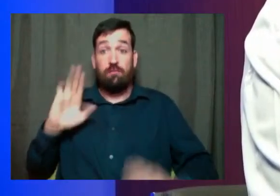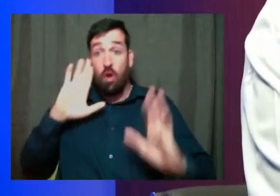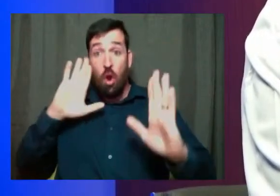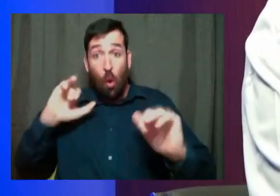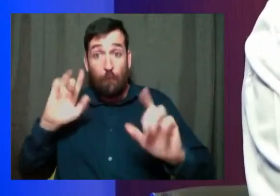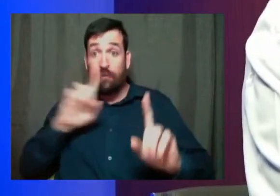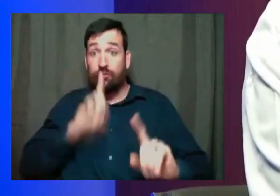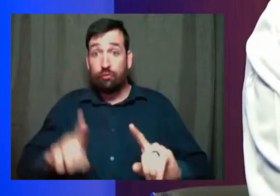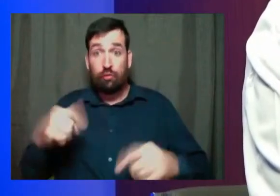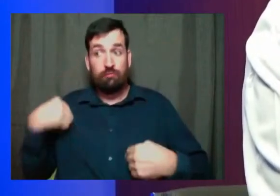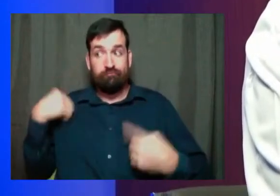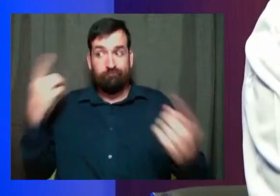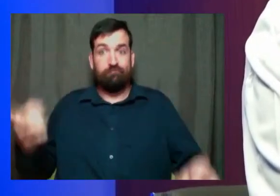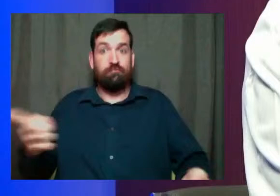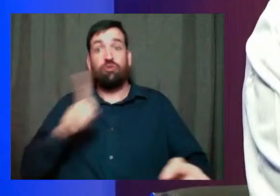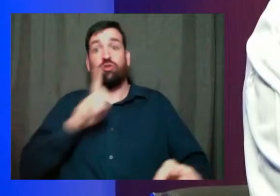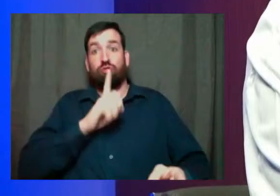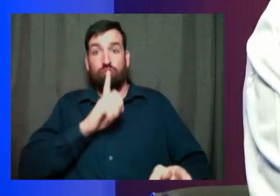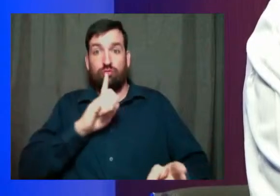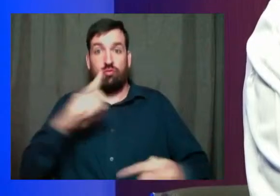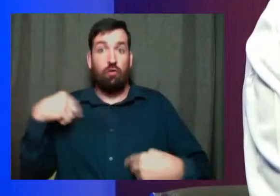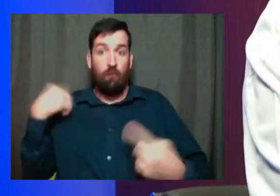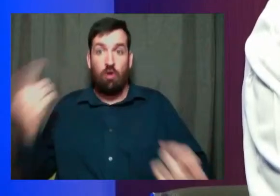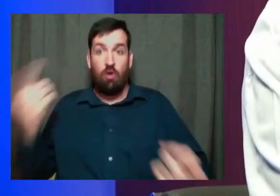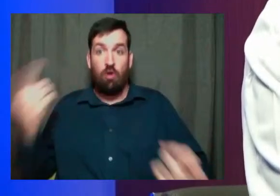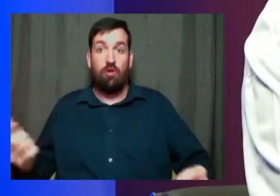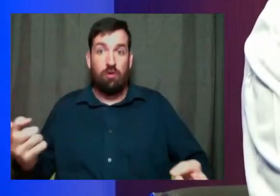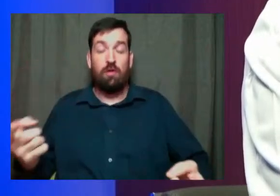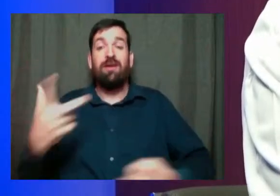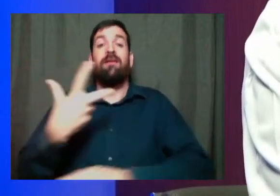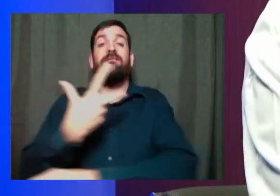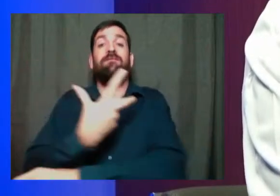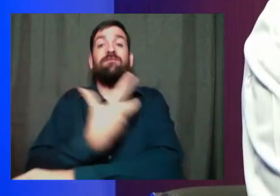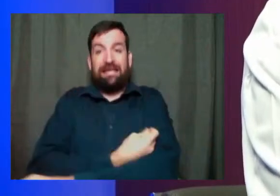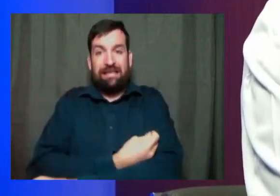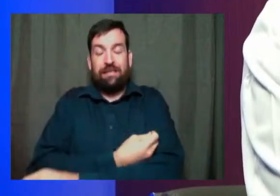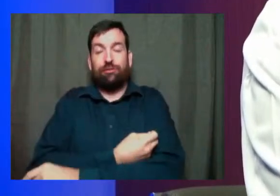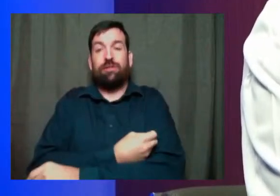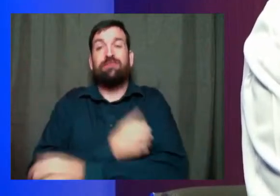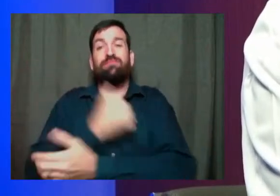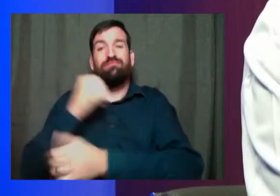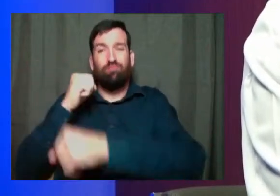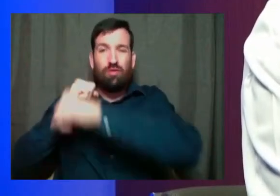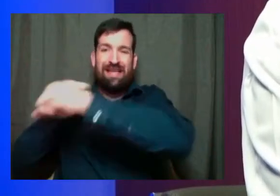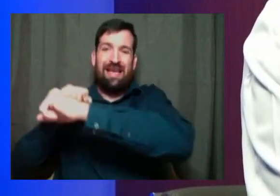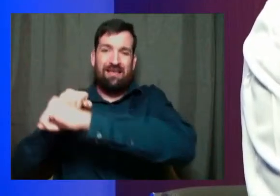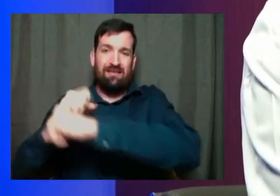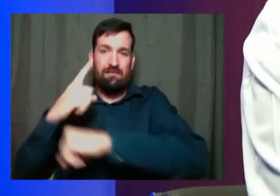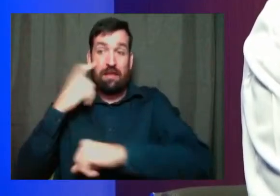with all the other variants, is that vaccination does help protect you, because you still, to Hawkeye's